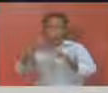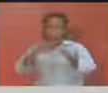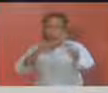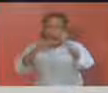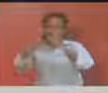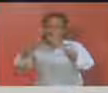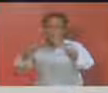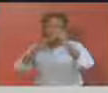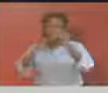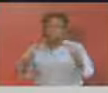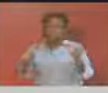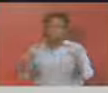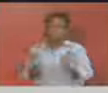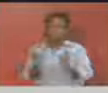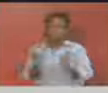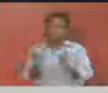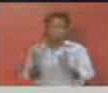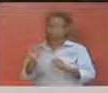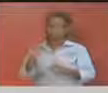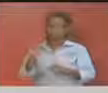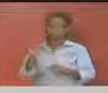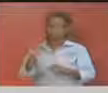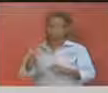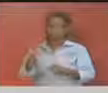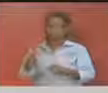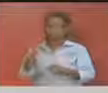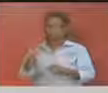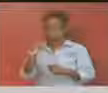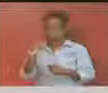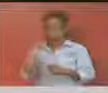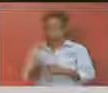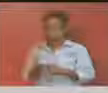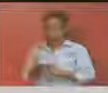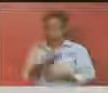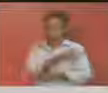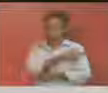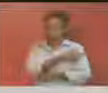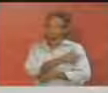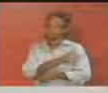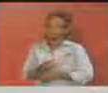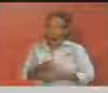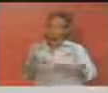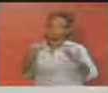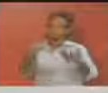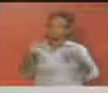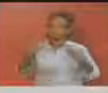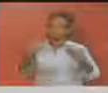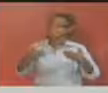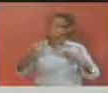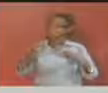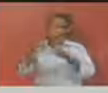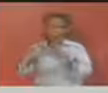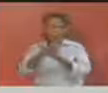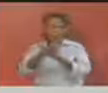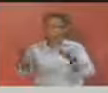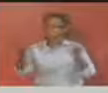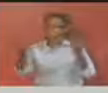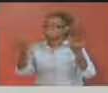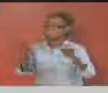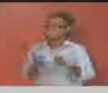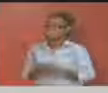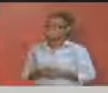visit, my last visit to Couva. I was there a couple of times during construction. I was there on Saturday.